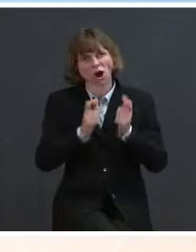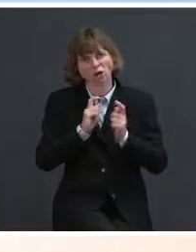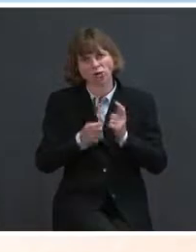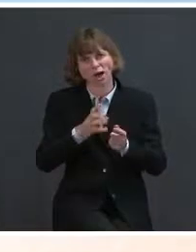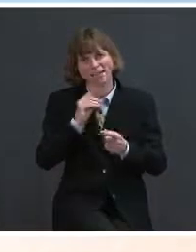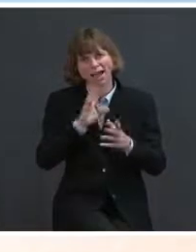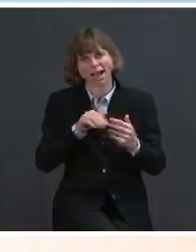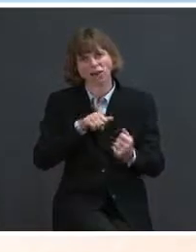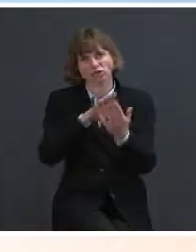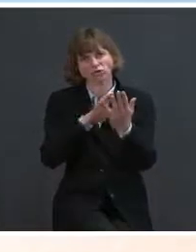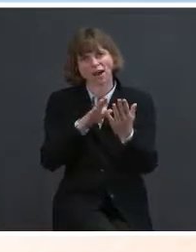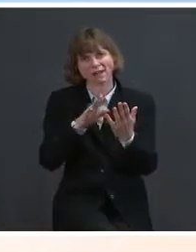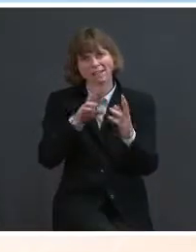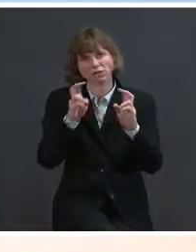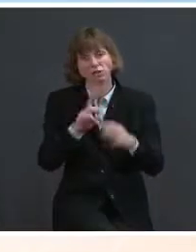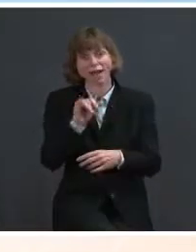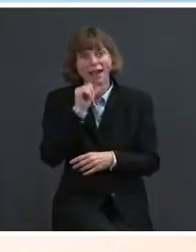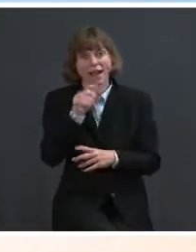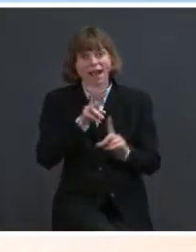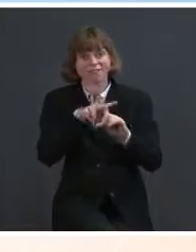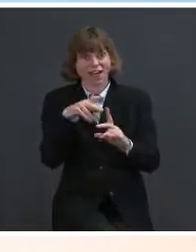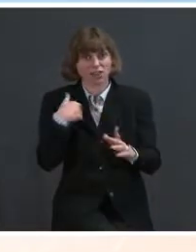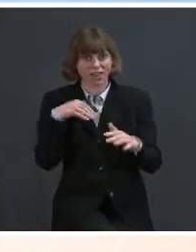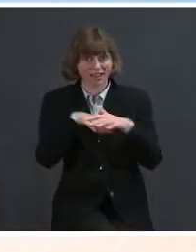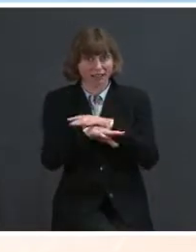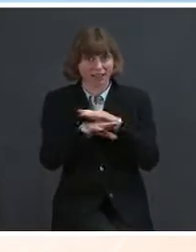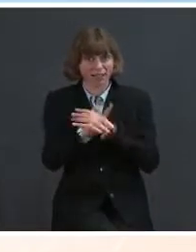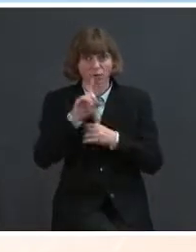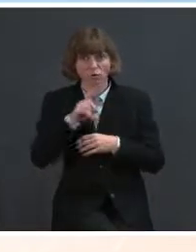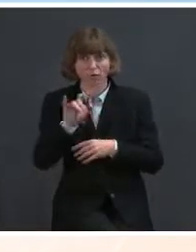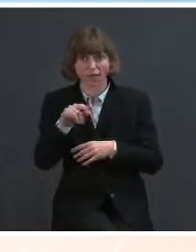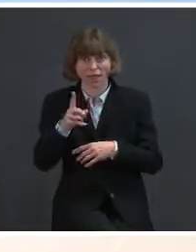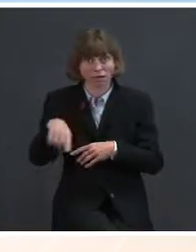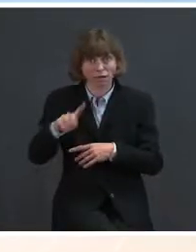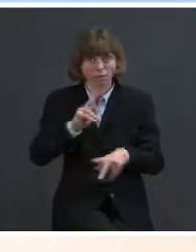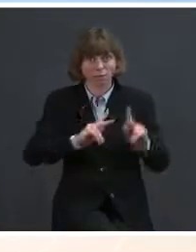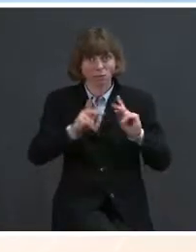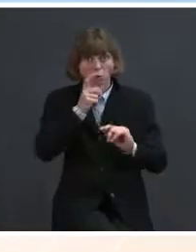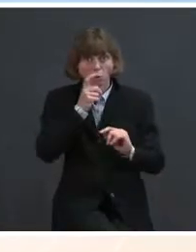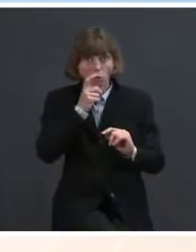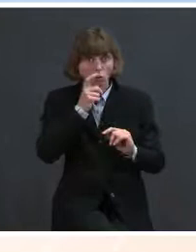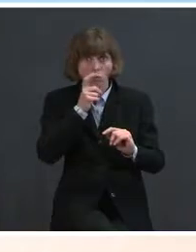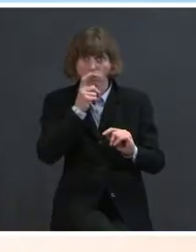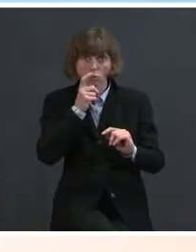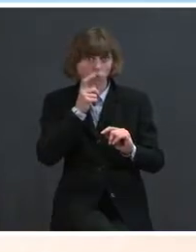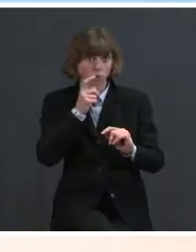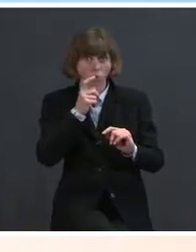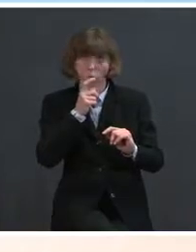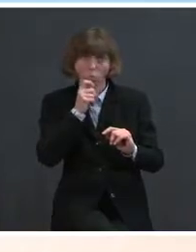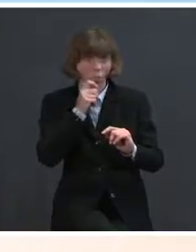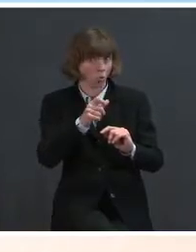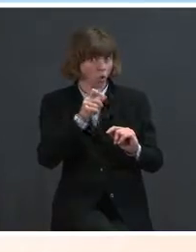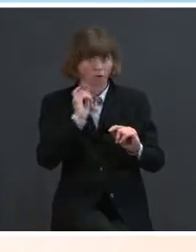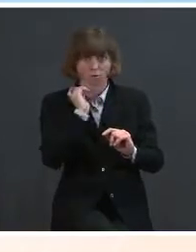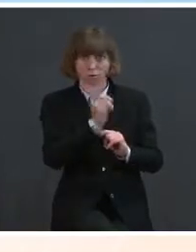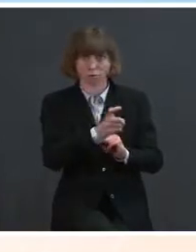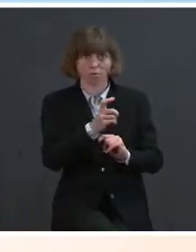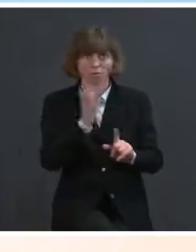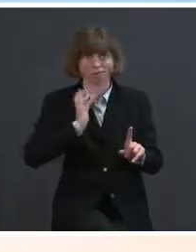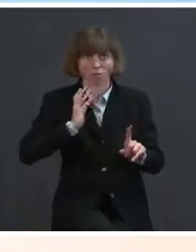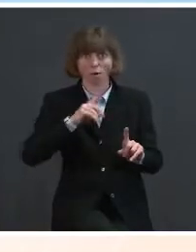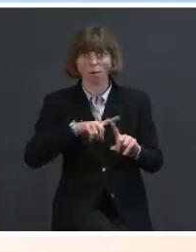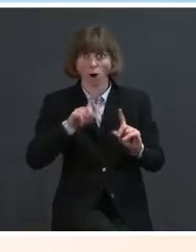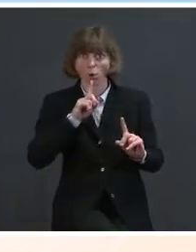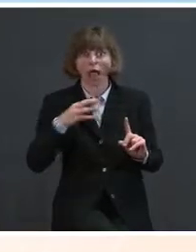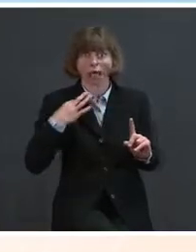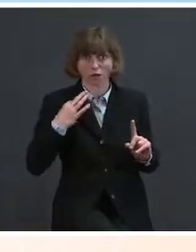access, ensuring that we were reaching people who weren't reached and were eligible. So I would have to talk to